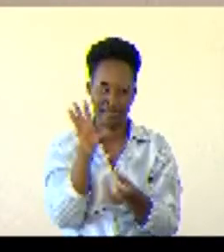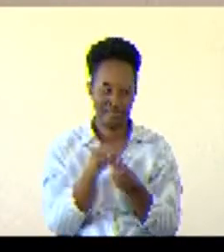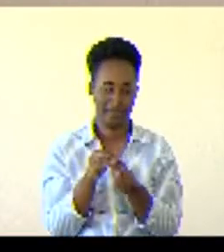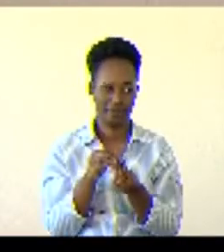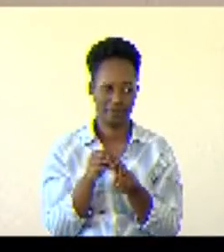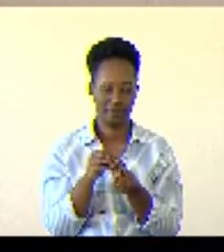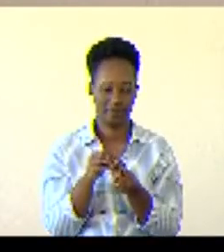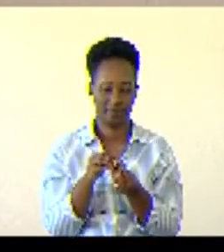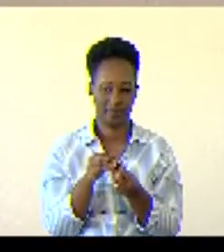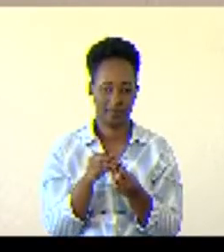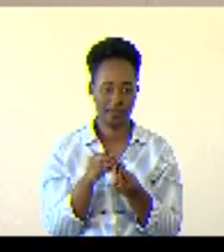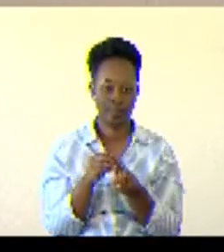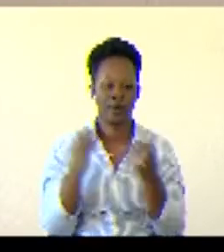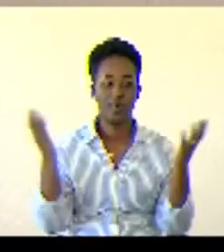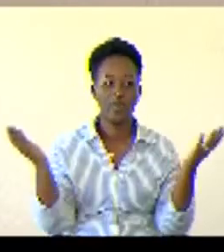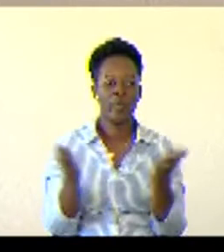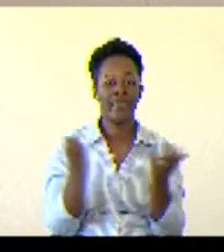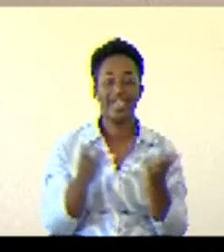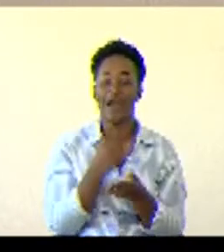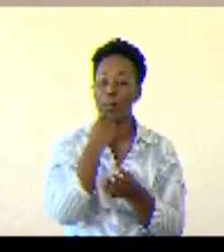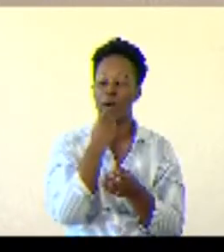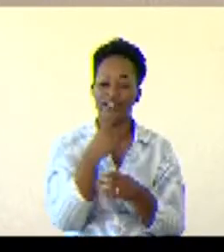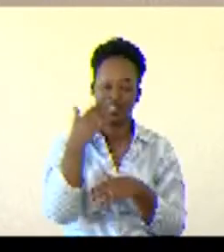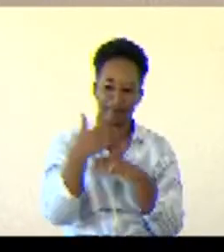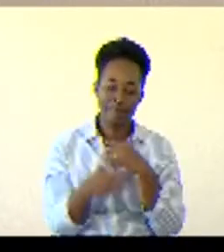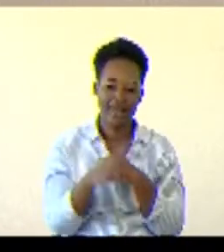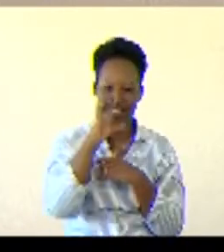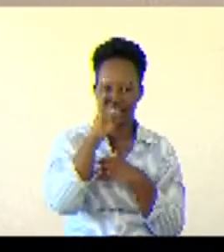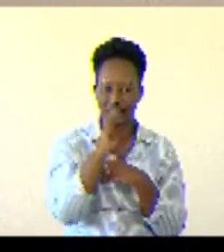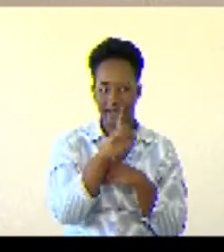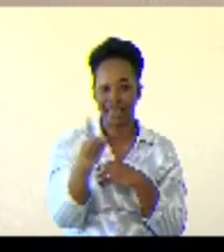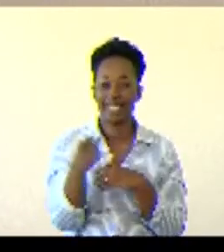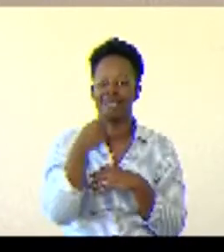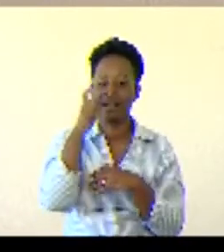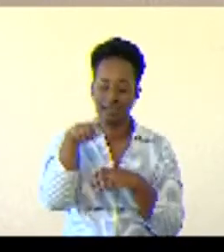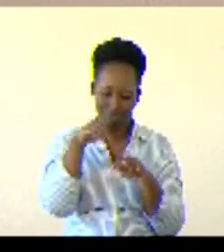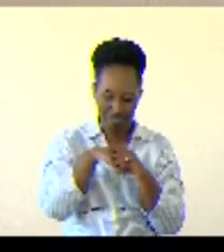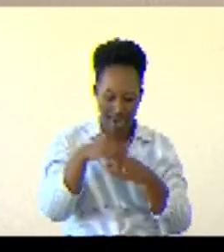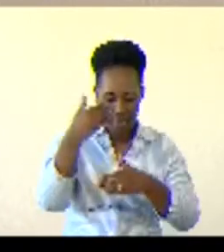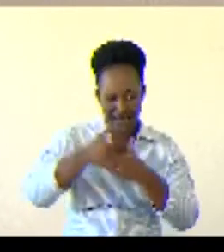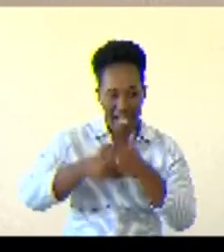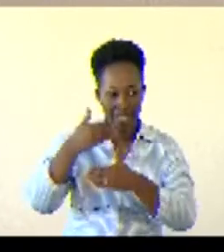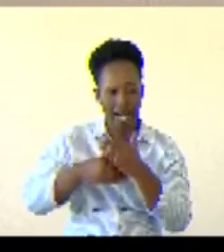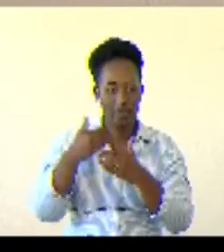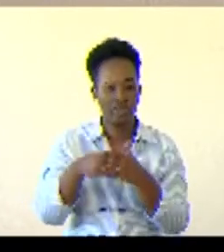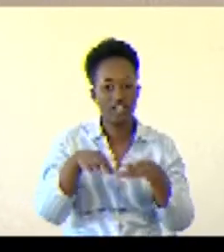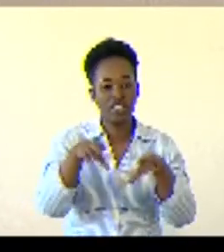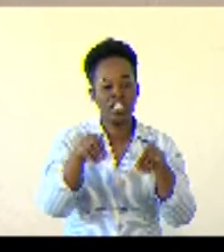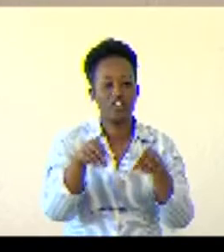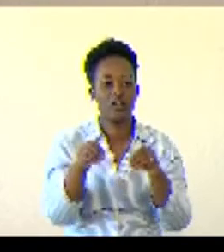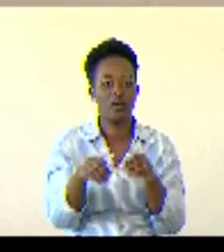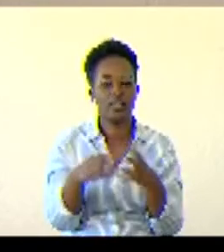white blood cells, where the white blood cell has to engulf and surround the soiled part,